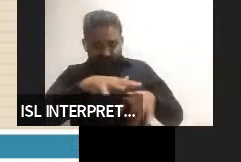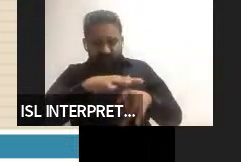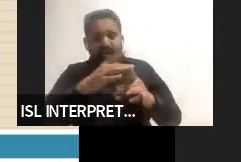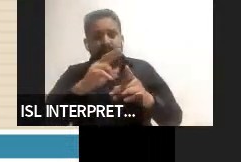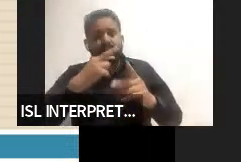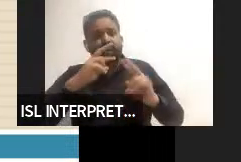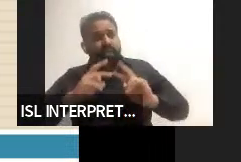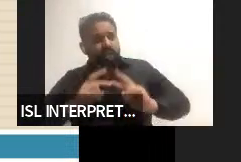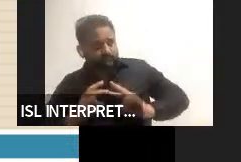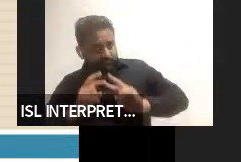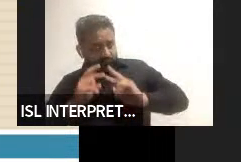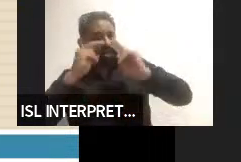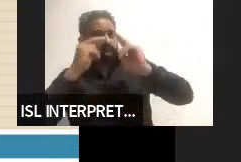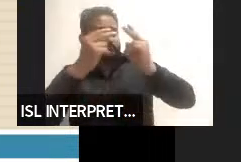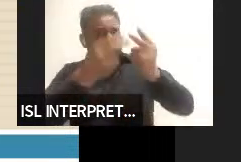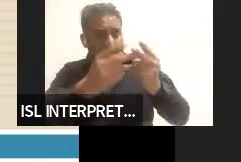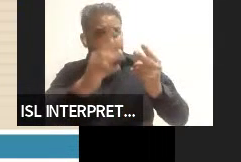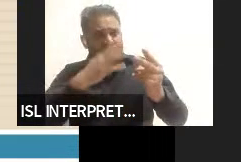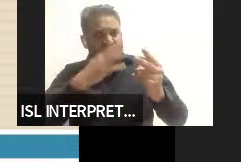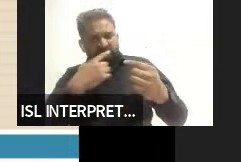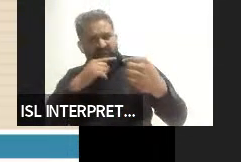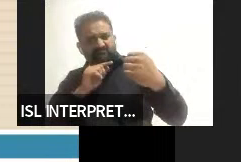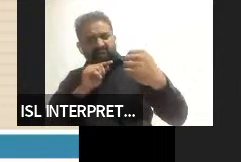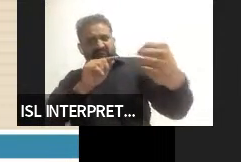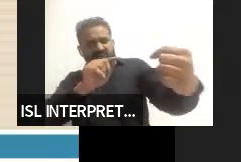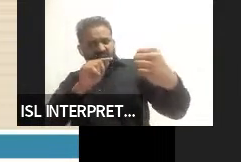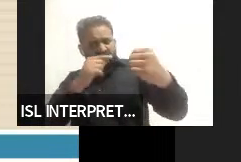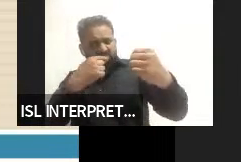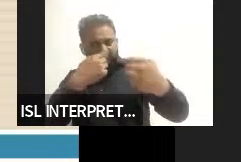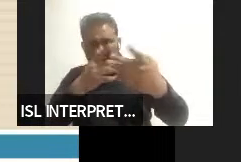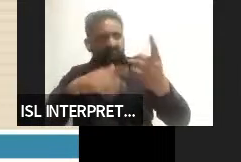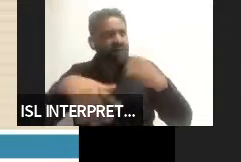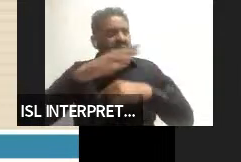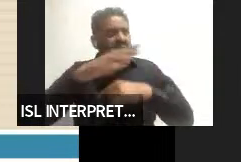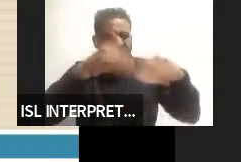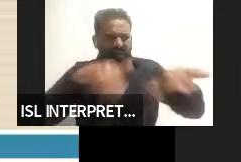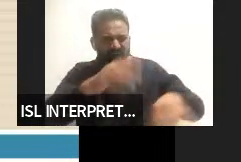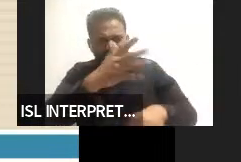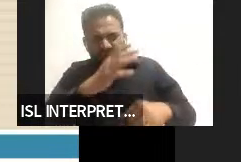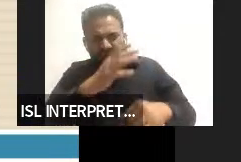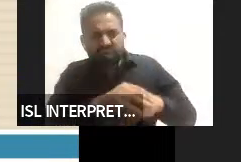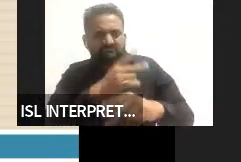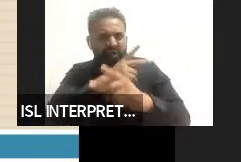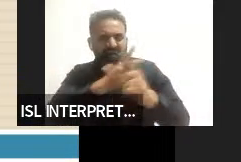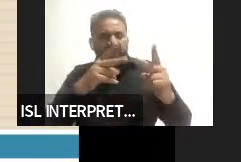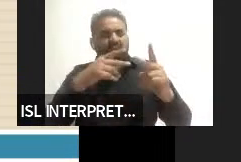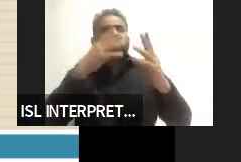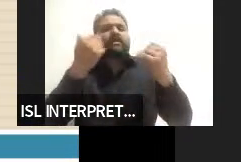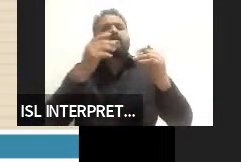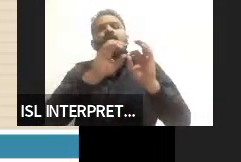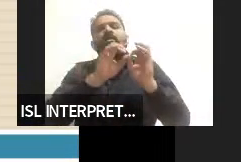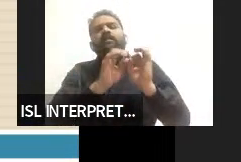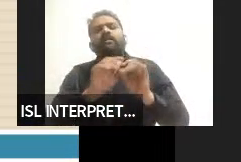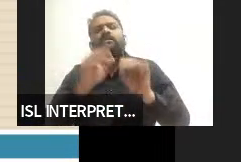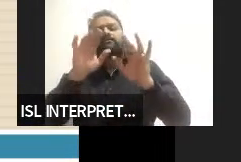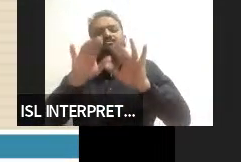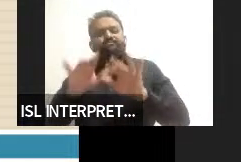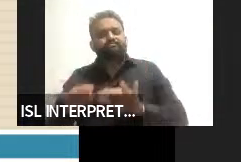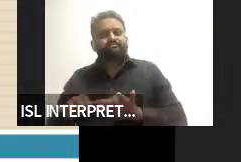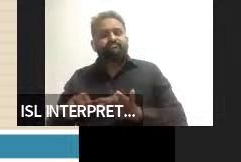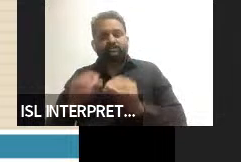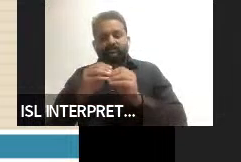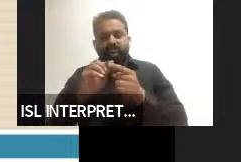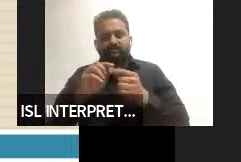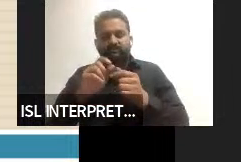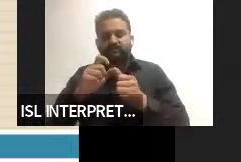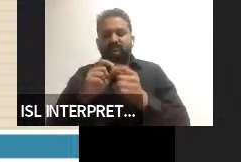response to that, we argue that the tribunal has no jurisdiction because, and you have already drafted because 1, 2,